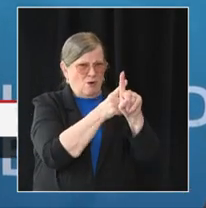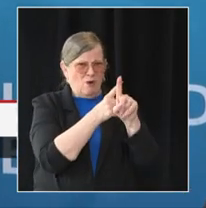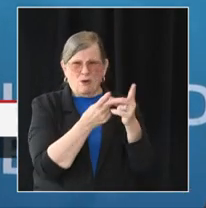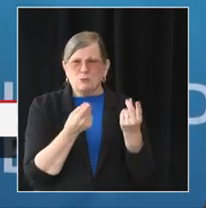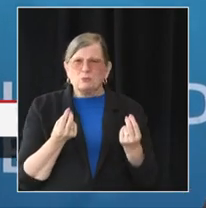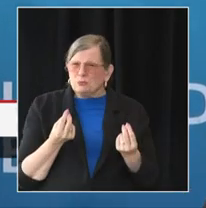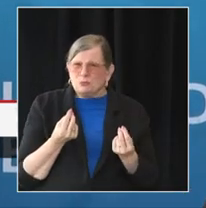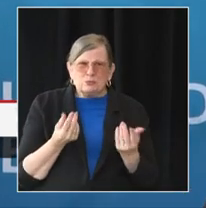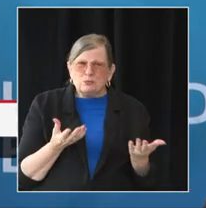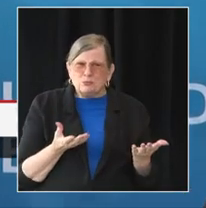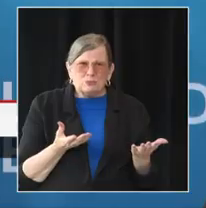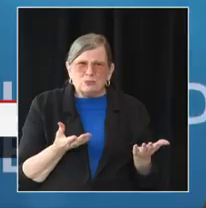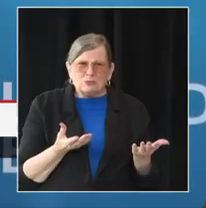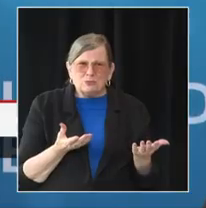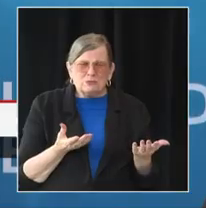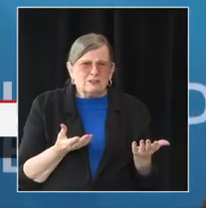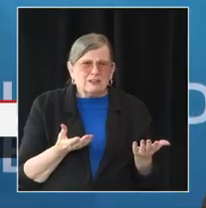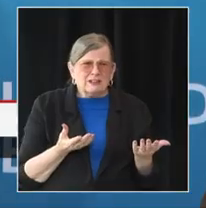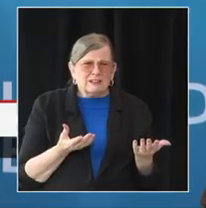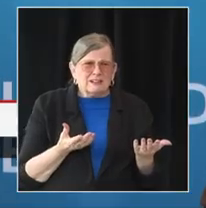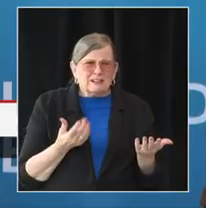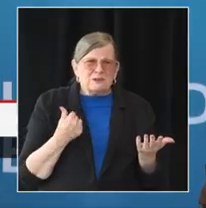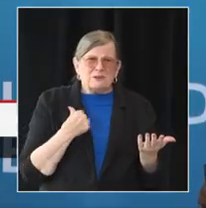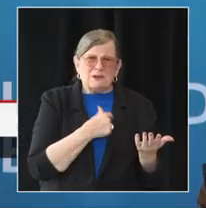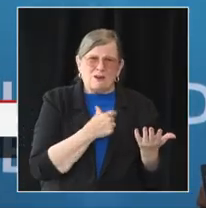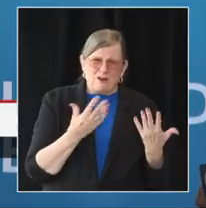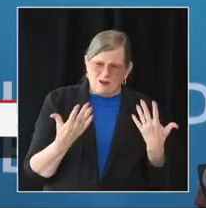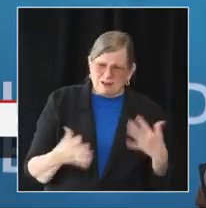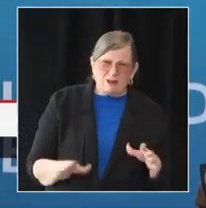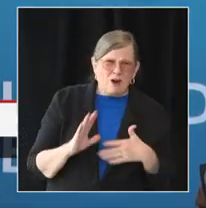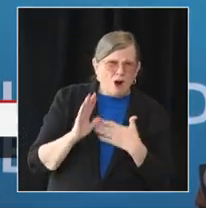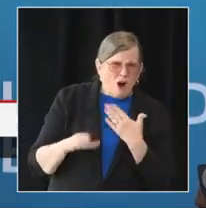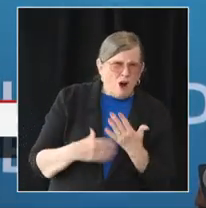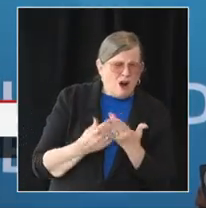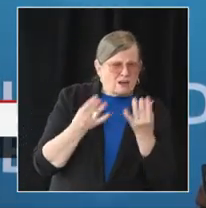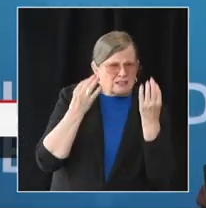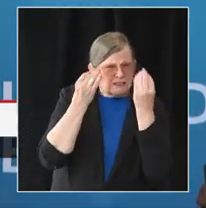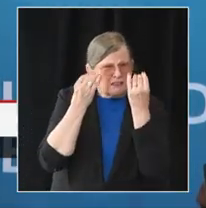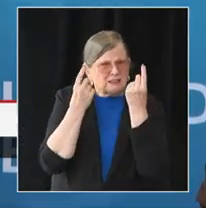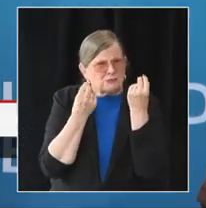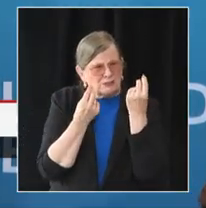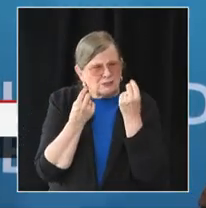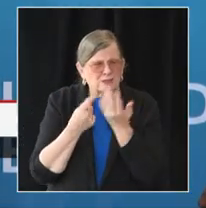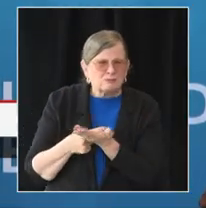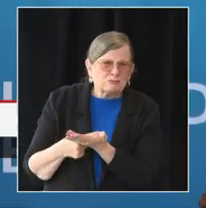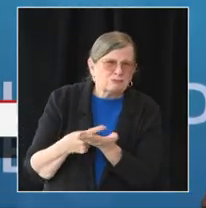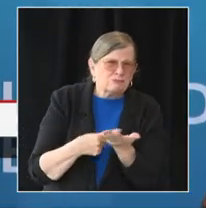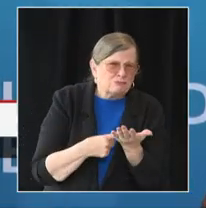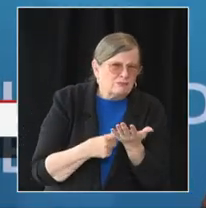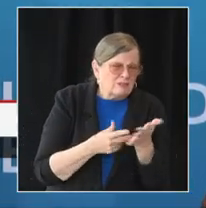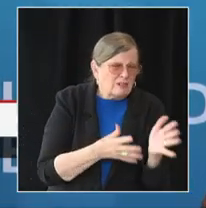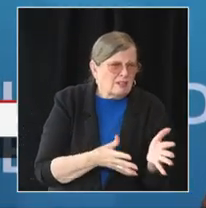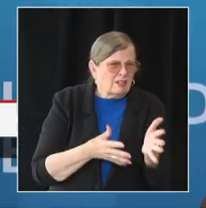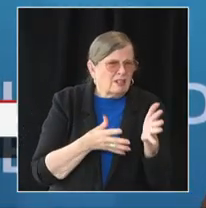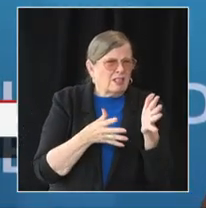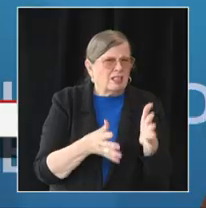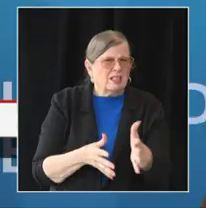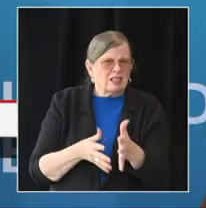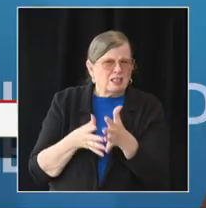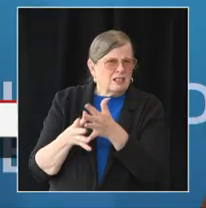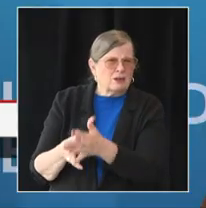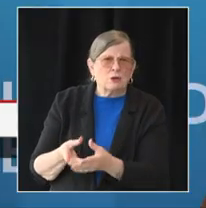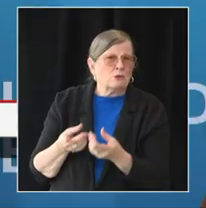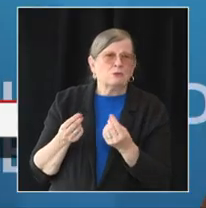about, the next iteration for some of these buildings. But we always need to keep in the back